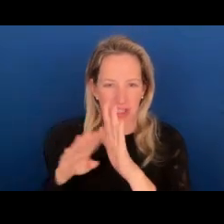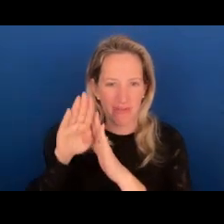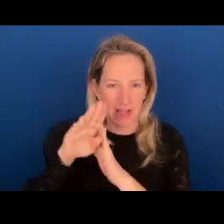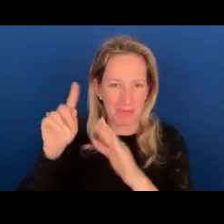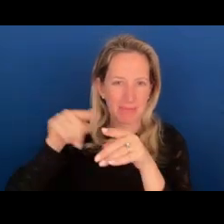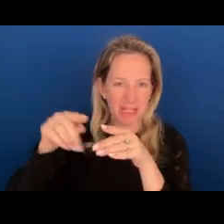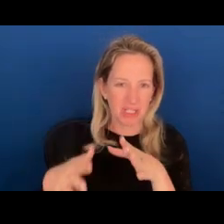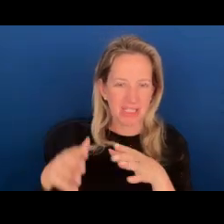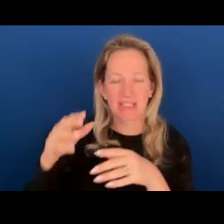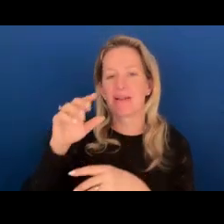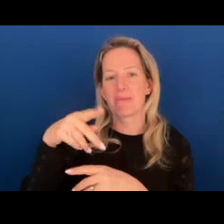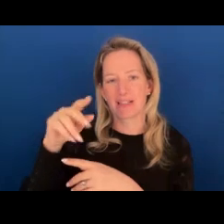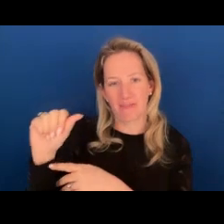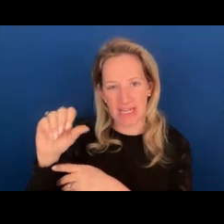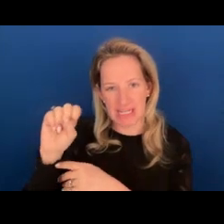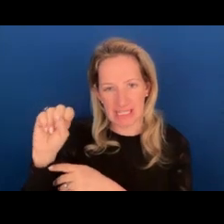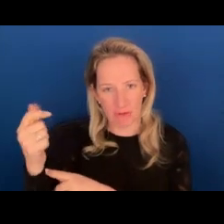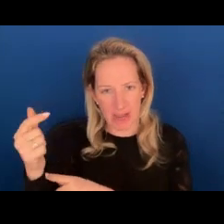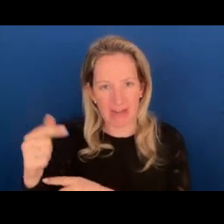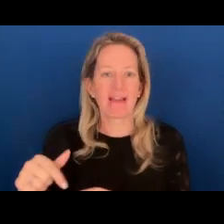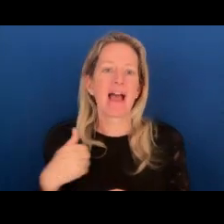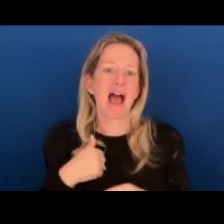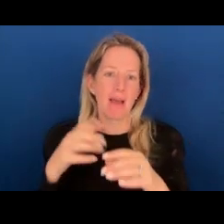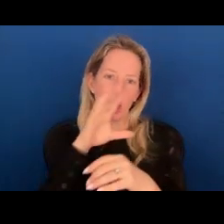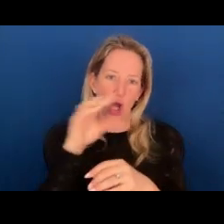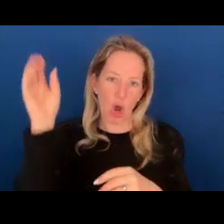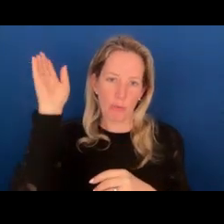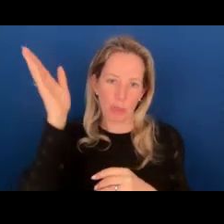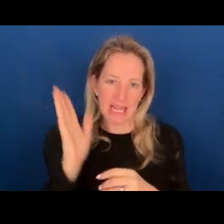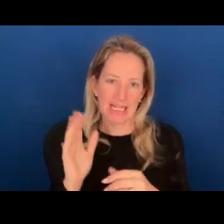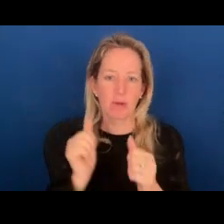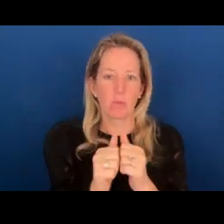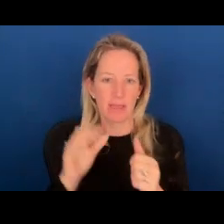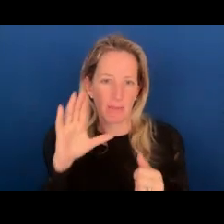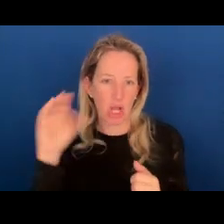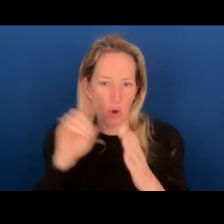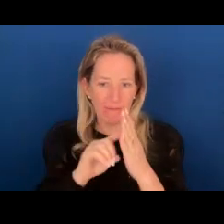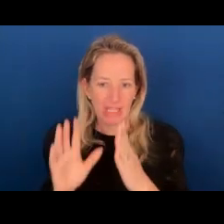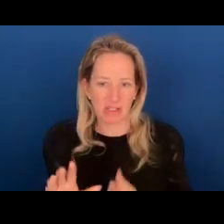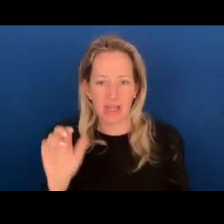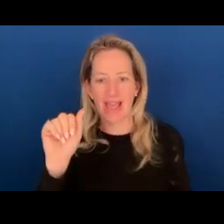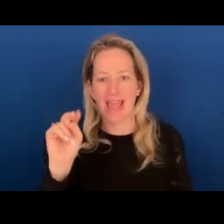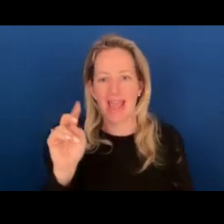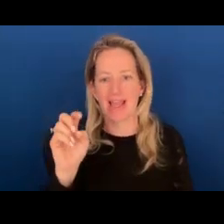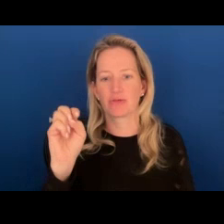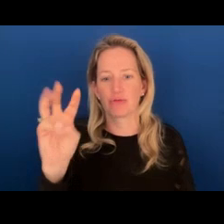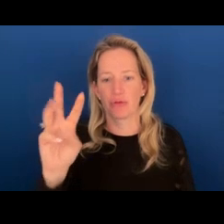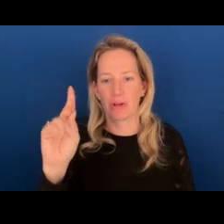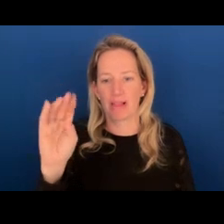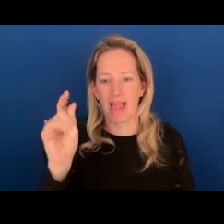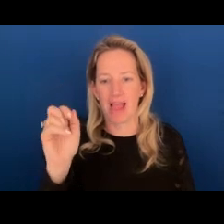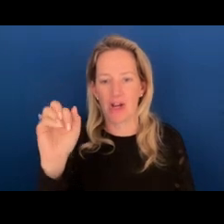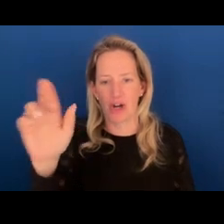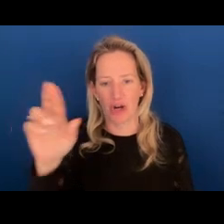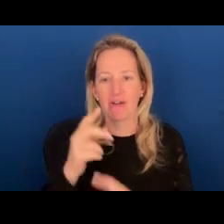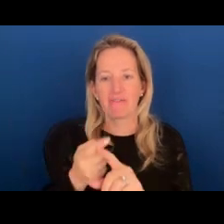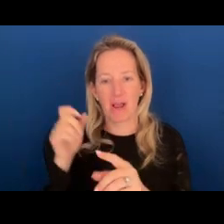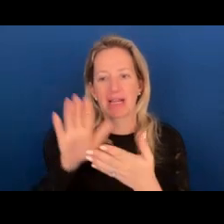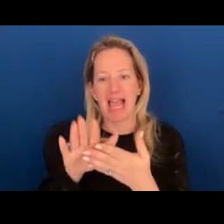and I am co-presenting with my co-investigator, Andrew Kleiner from the Academy of Natural Sciences of Drexel